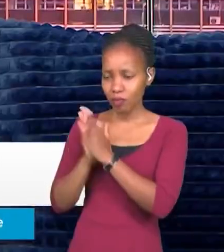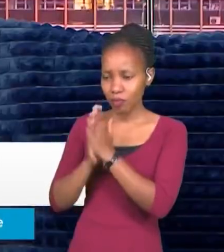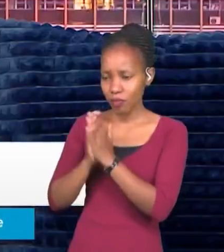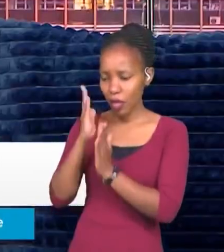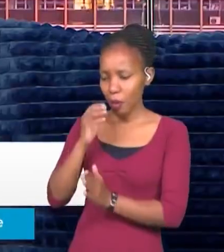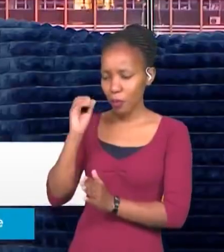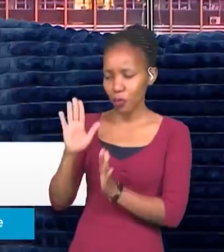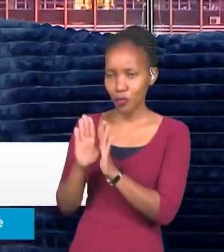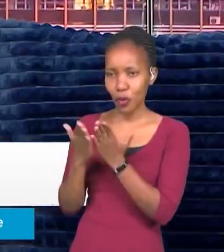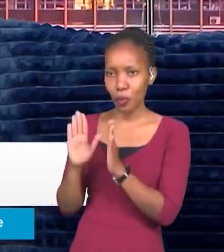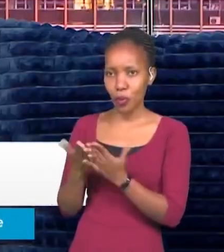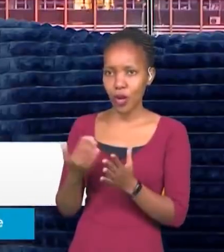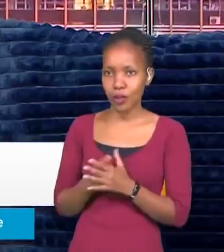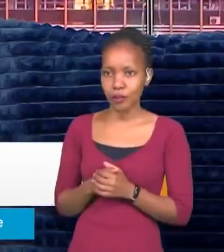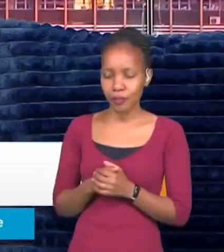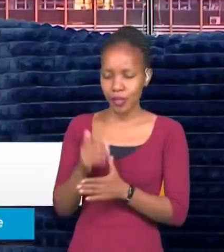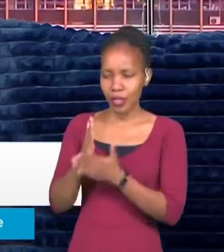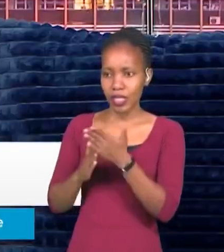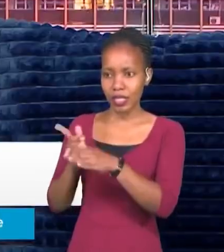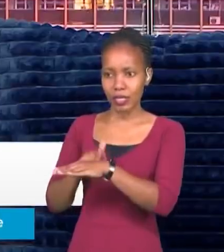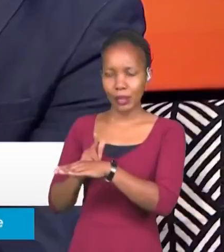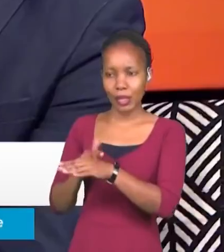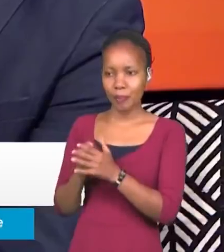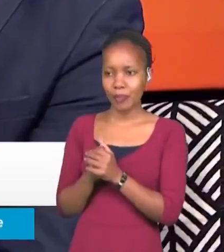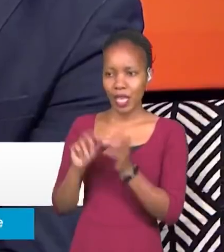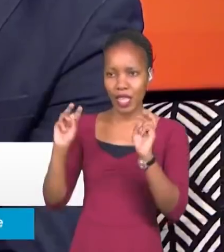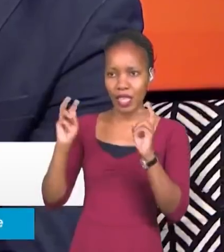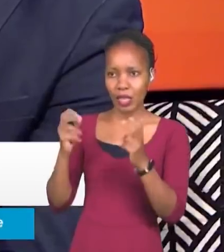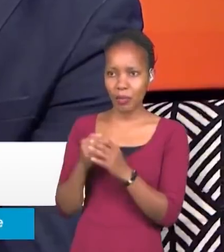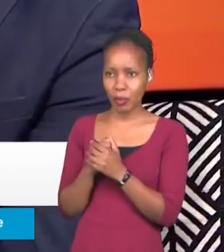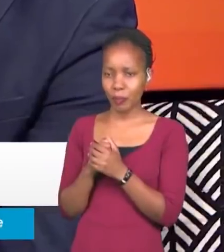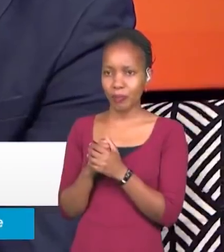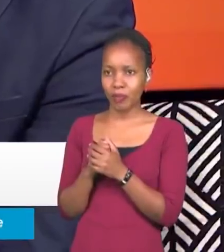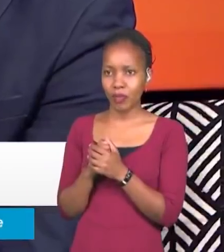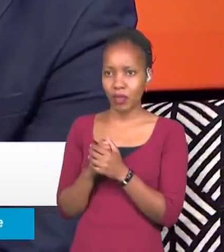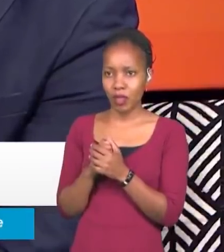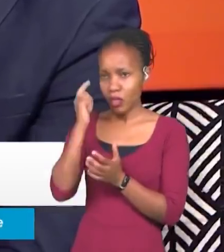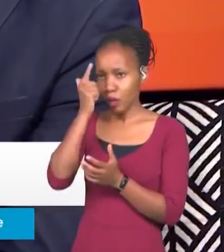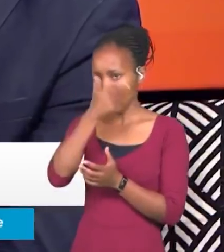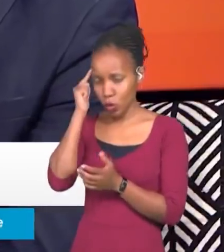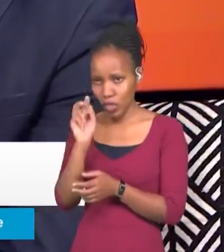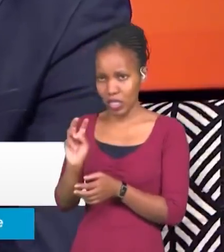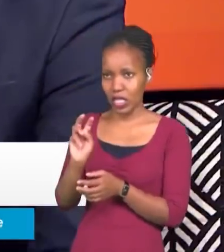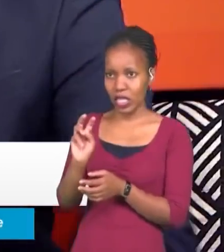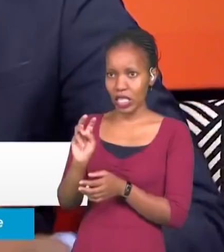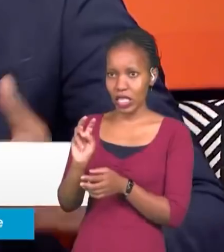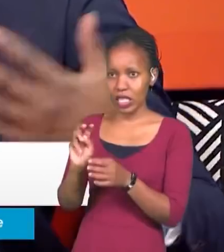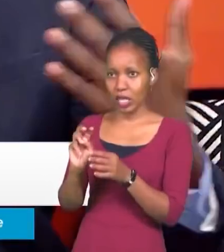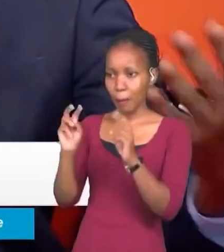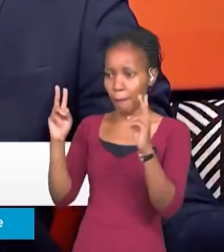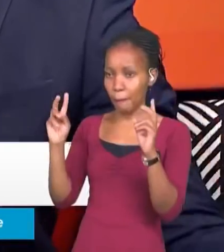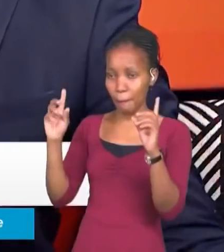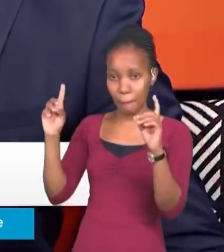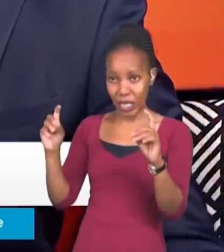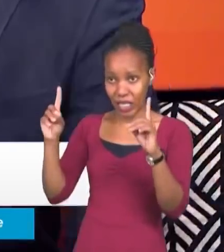Thank you. Actually, you know, sometimes the theme speaks it out. Yes. Because look at the image itself. Exactly. There's new breath of